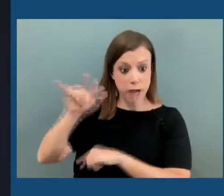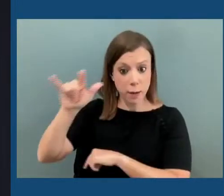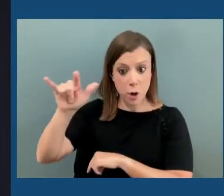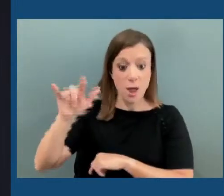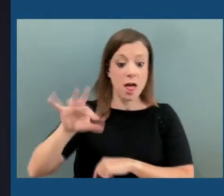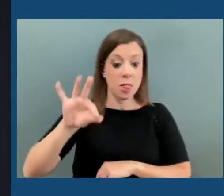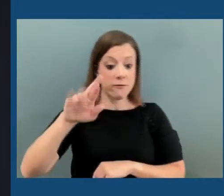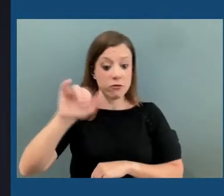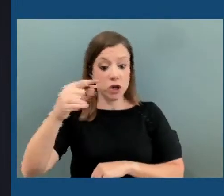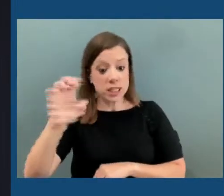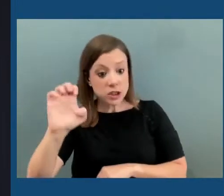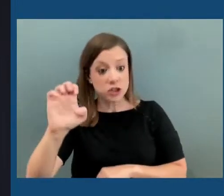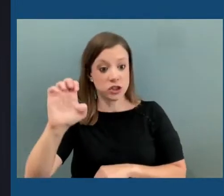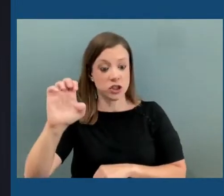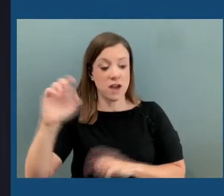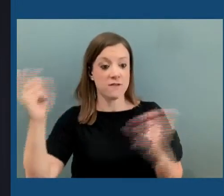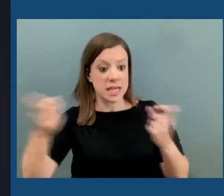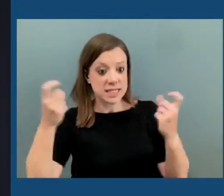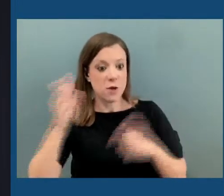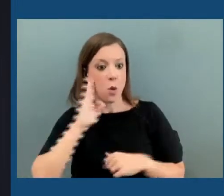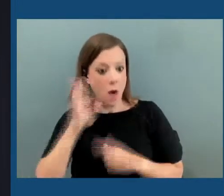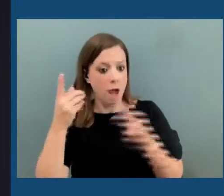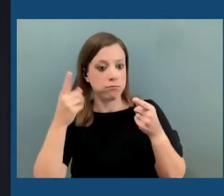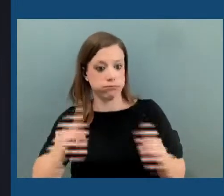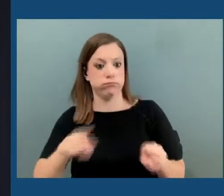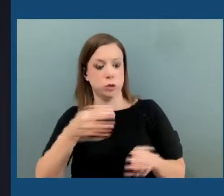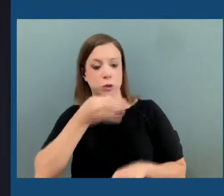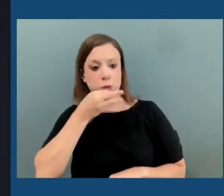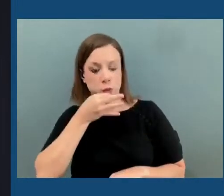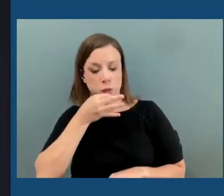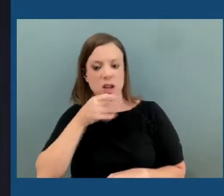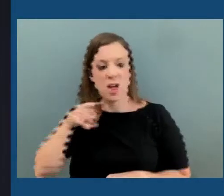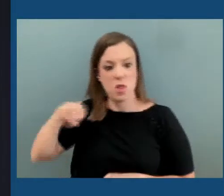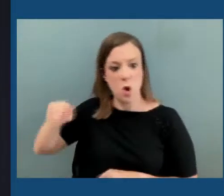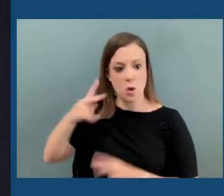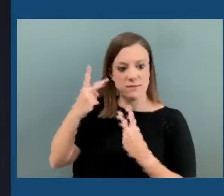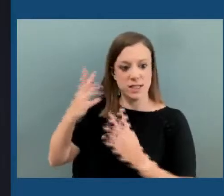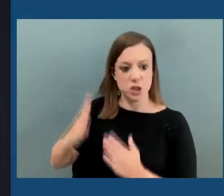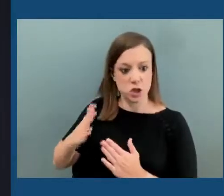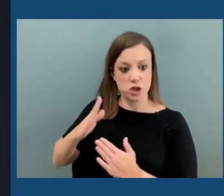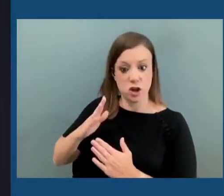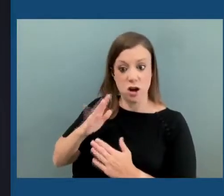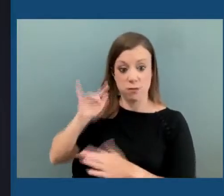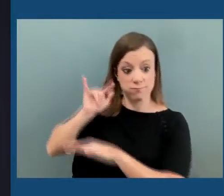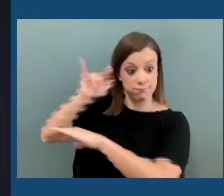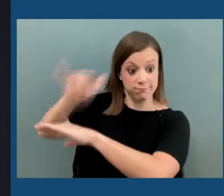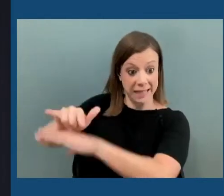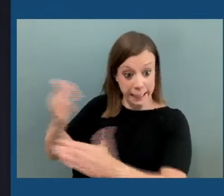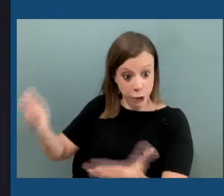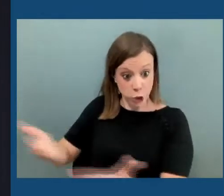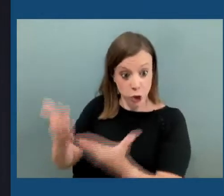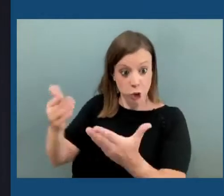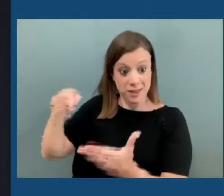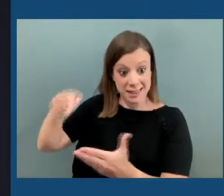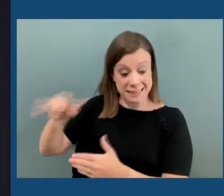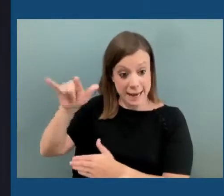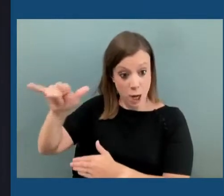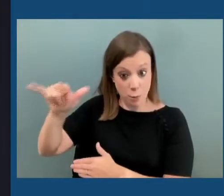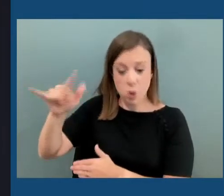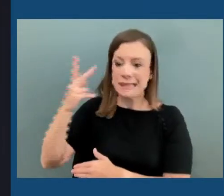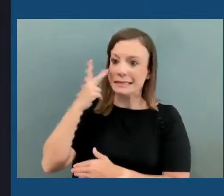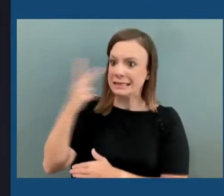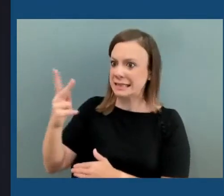will be here in just a couple of months. Those visitors are coming through the Frederick Douglass Greater Rochester International Airport, and they're seeing what